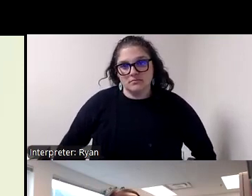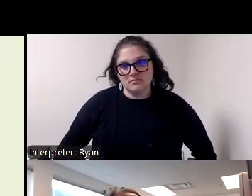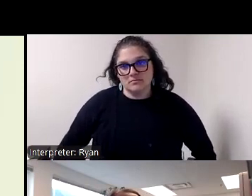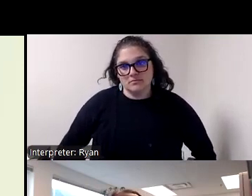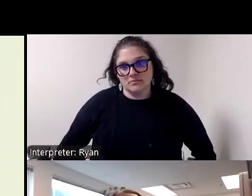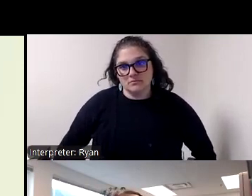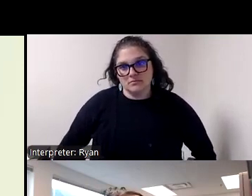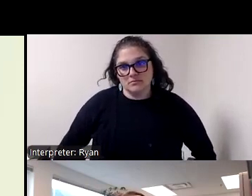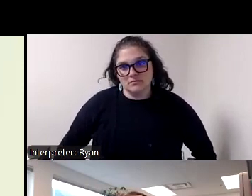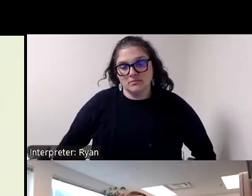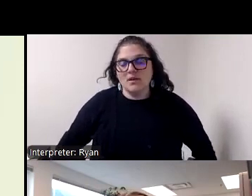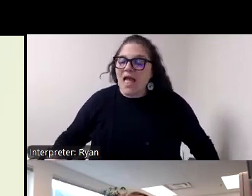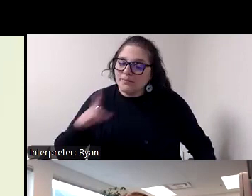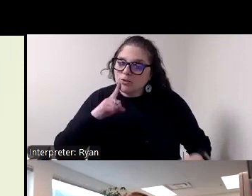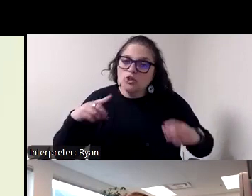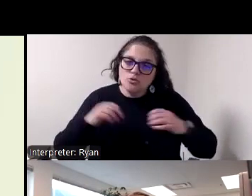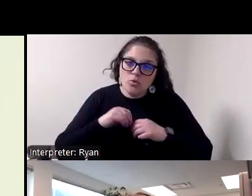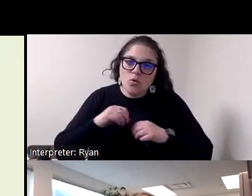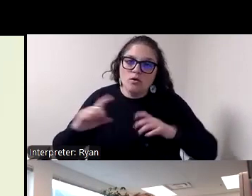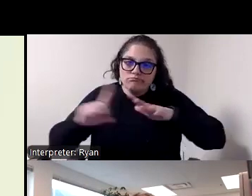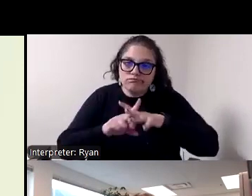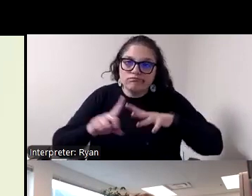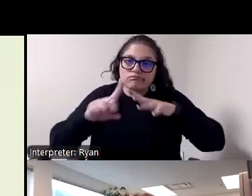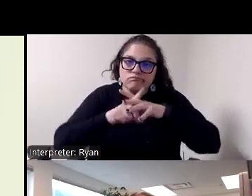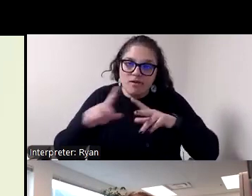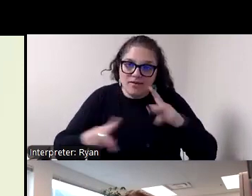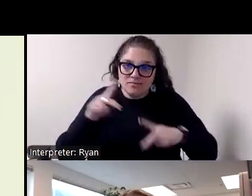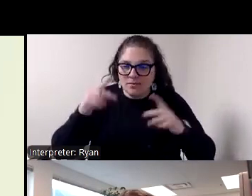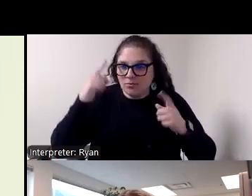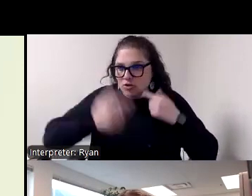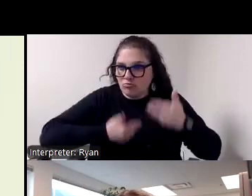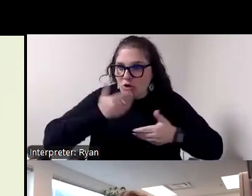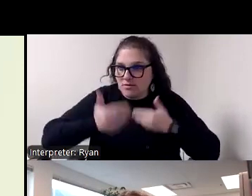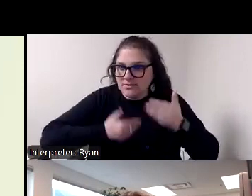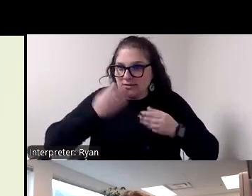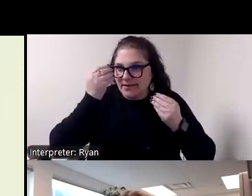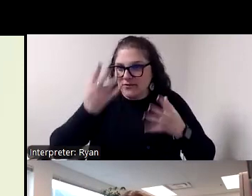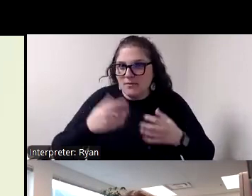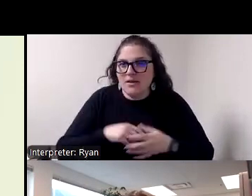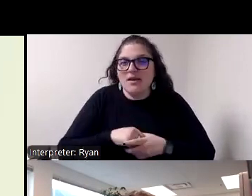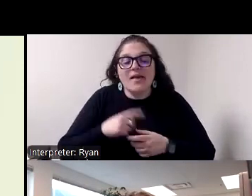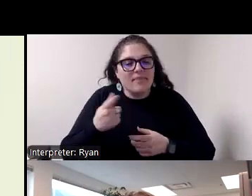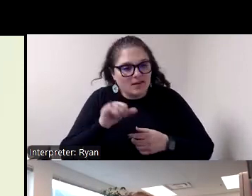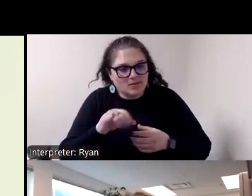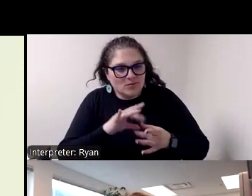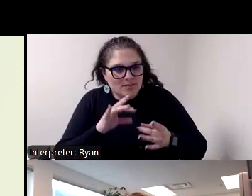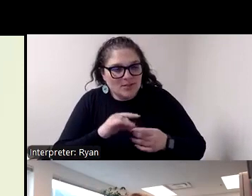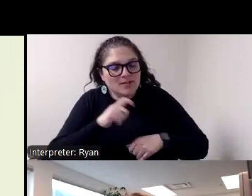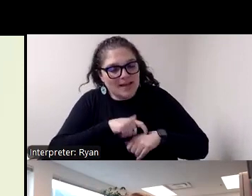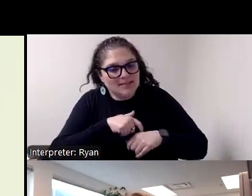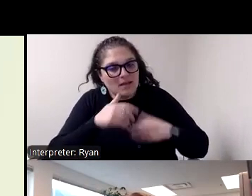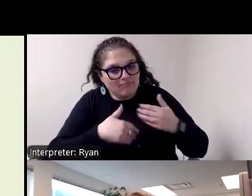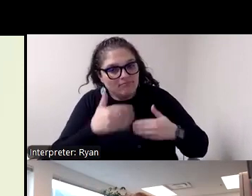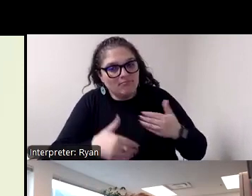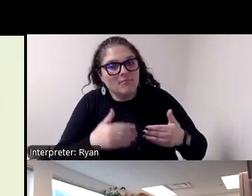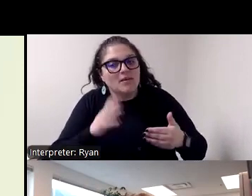Sure, some will come along as people Yeah, process. that's exactly what I was going to mention is as time goes on,